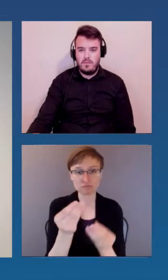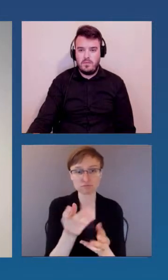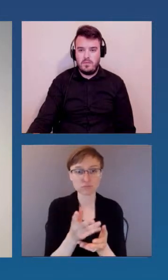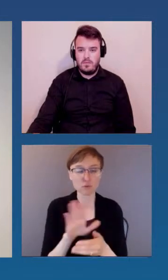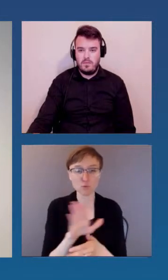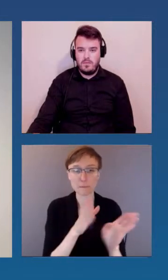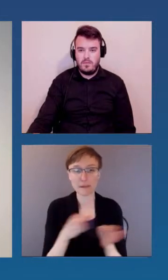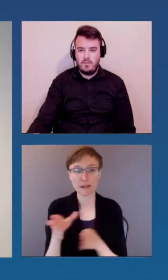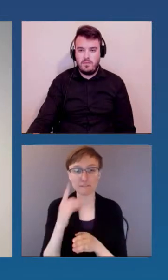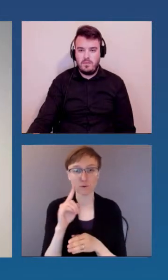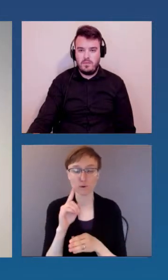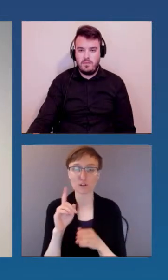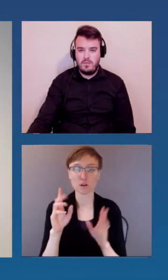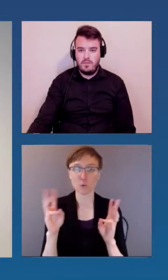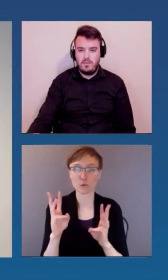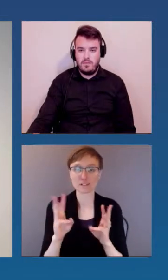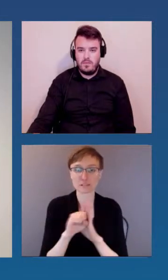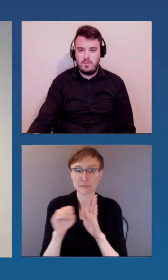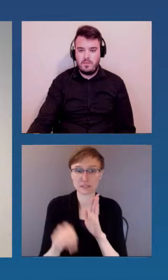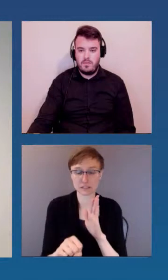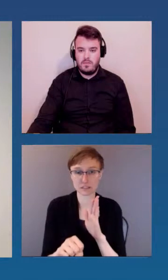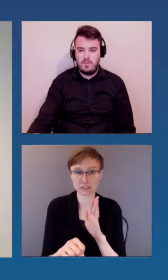Le Droit, c'est à vous.